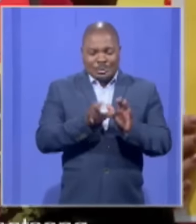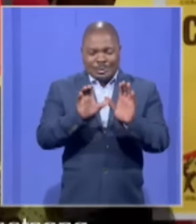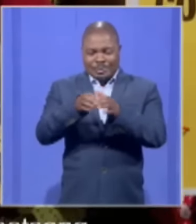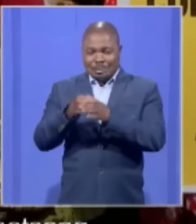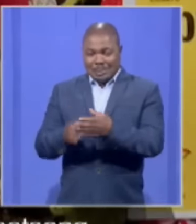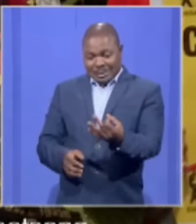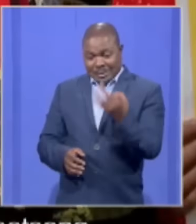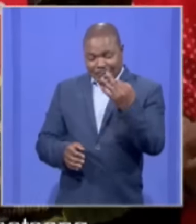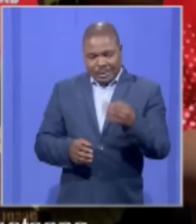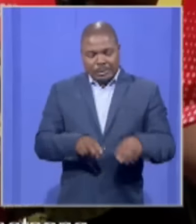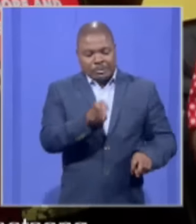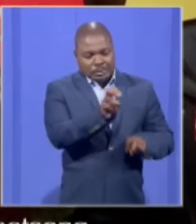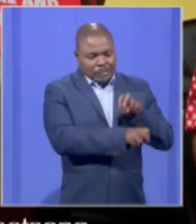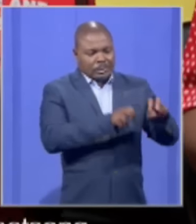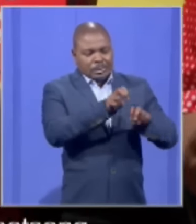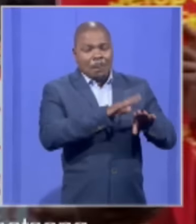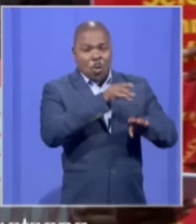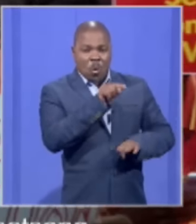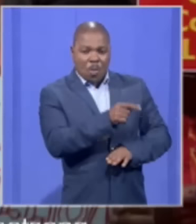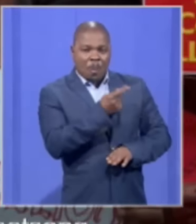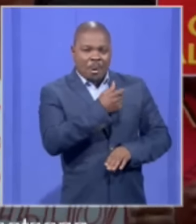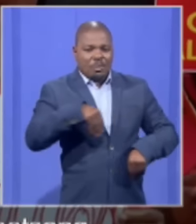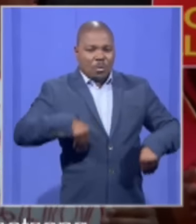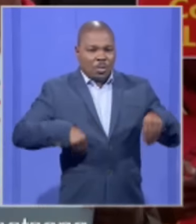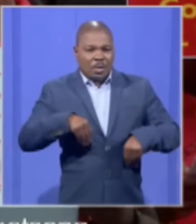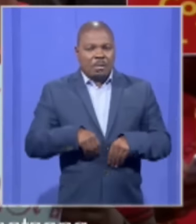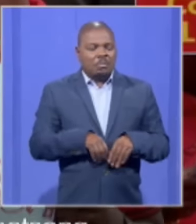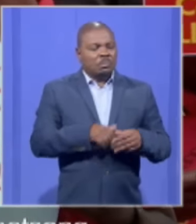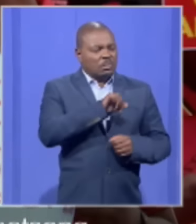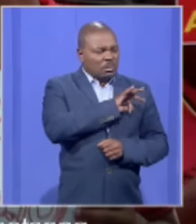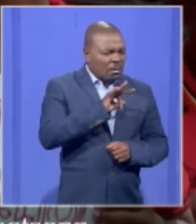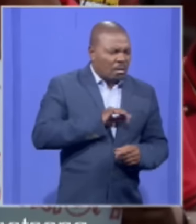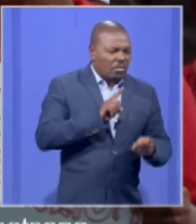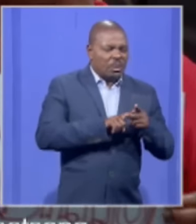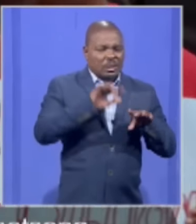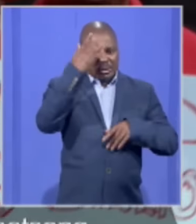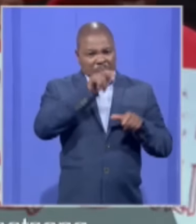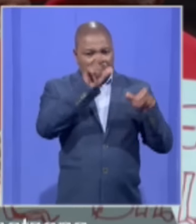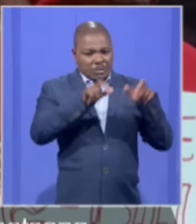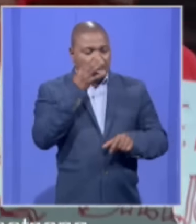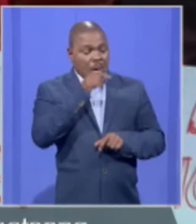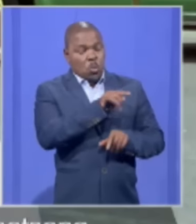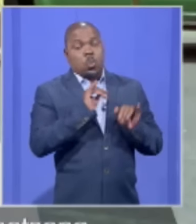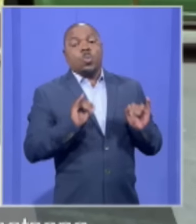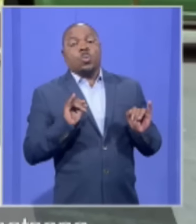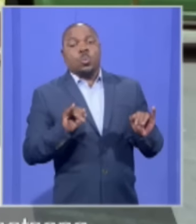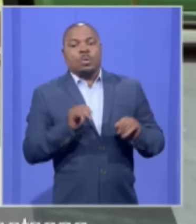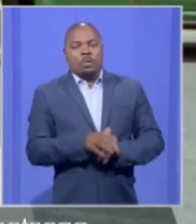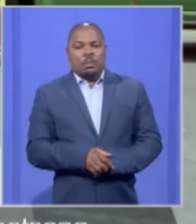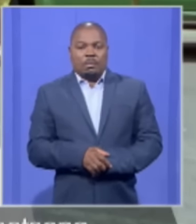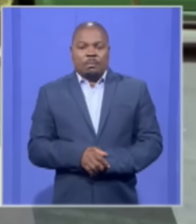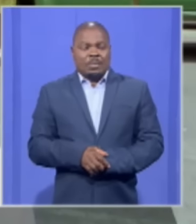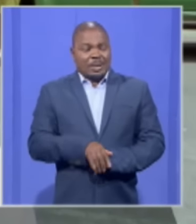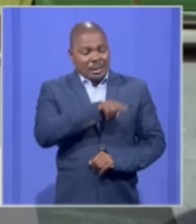tse di fulang kwa setheong seo. Badiri le balwetse bona ba tlhagisa selebego se se masisi. It's